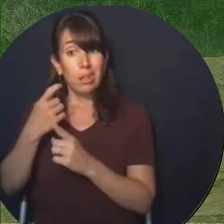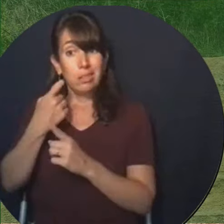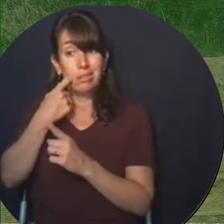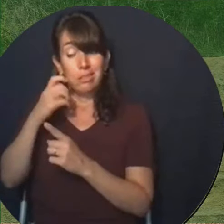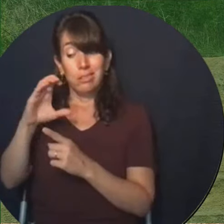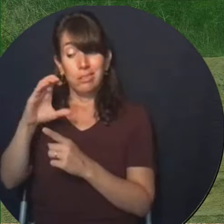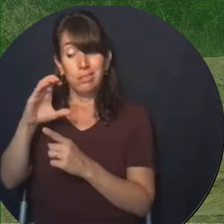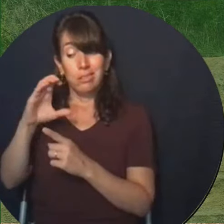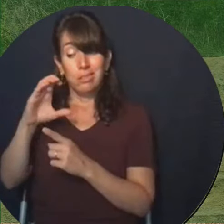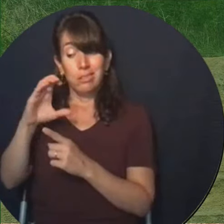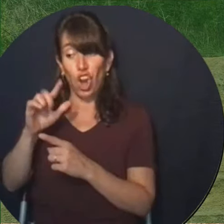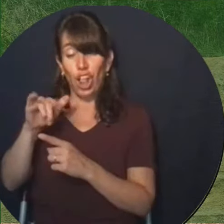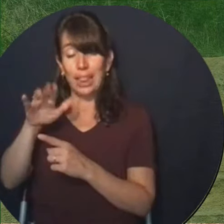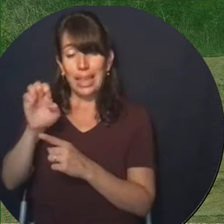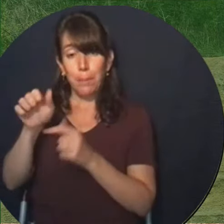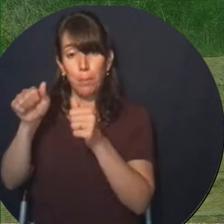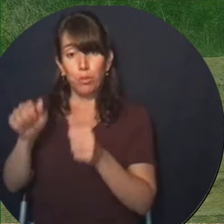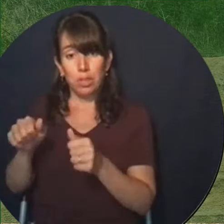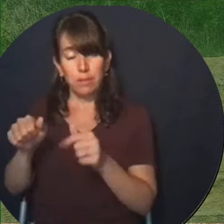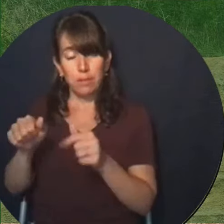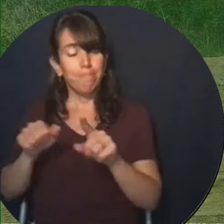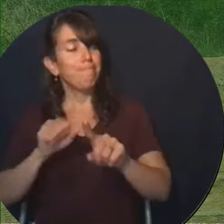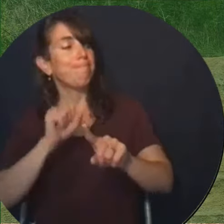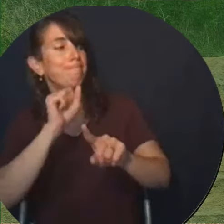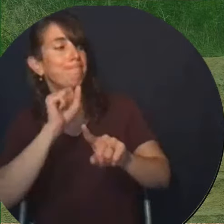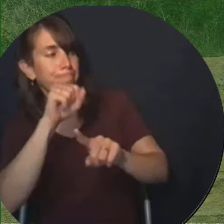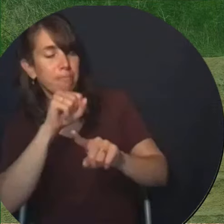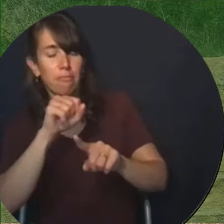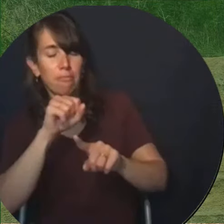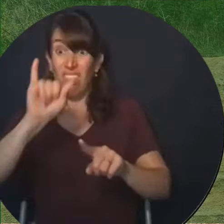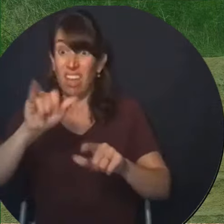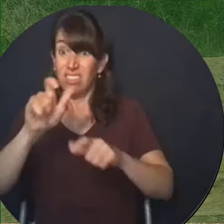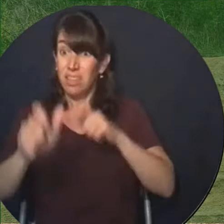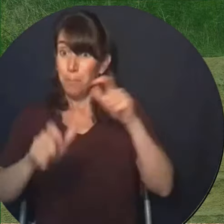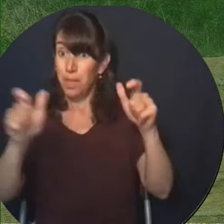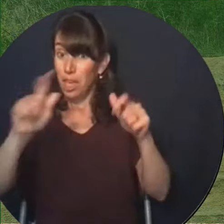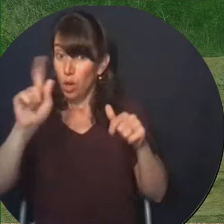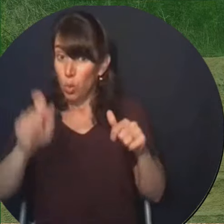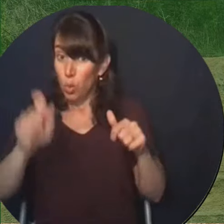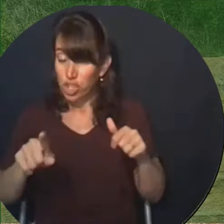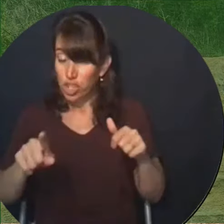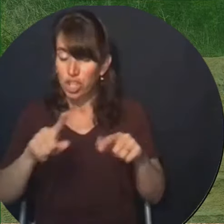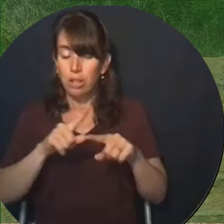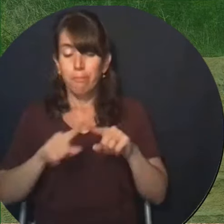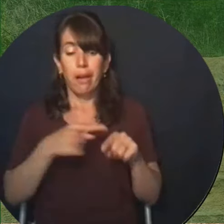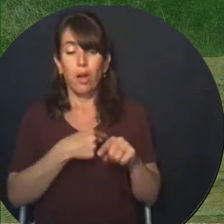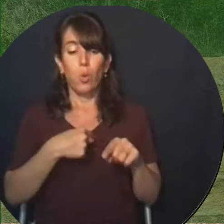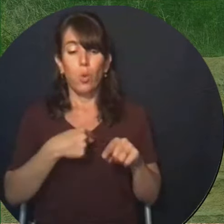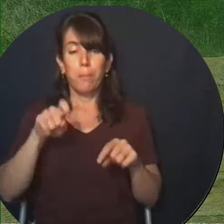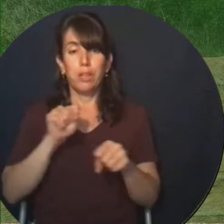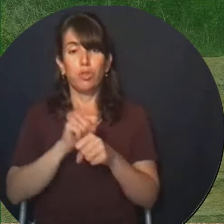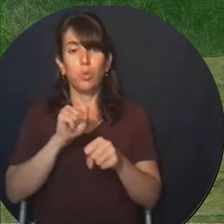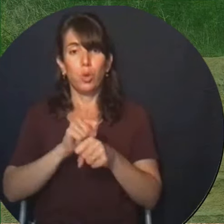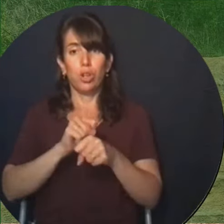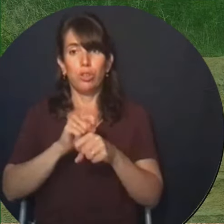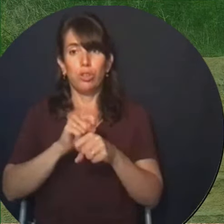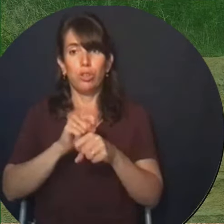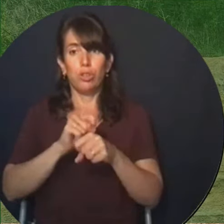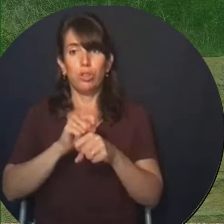Yeah, it's a really big question, but I think, you know, we have to work to distinguish the HLA